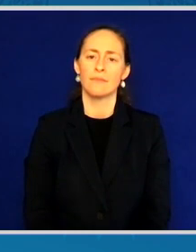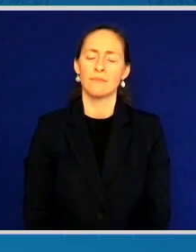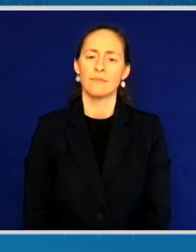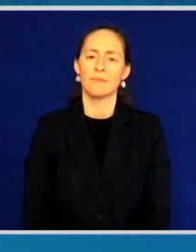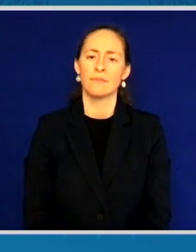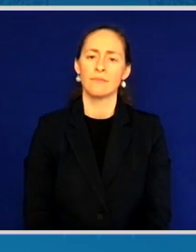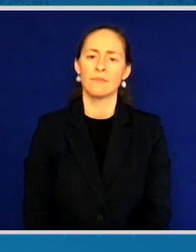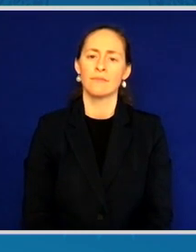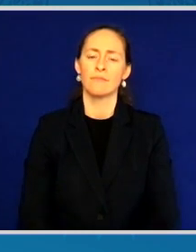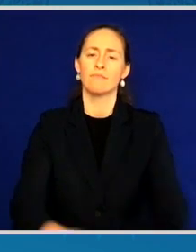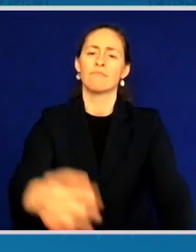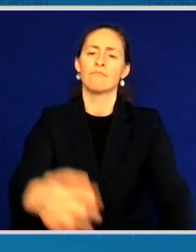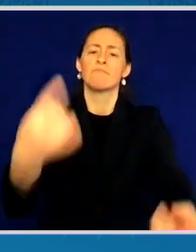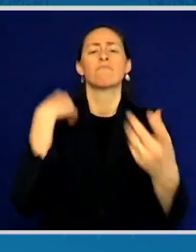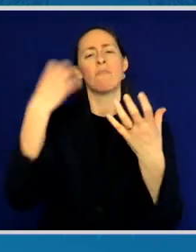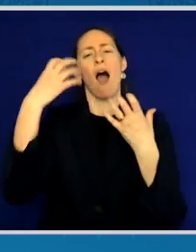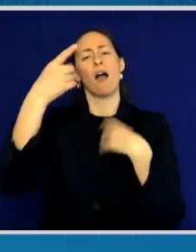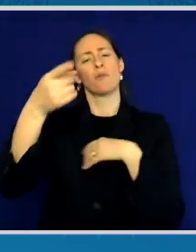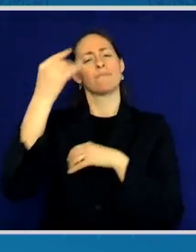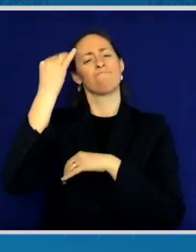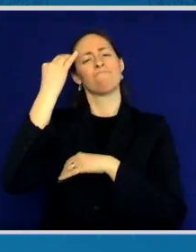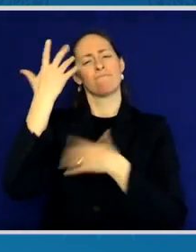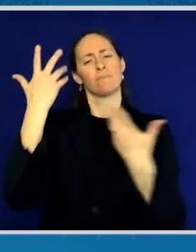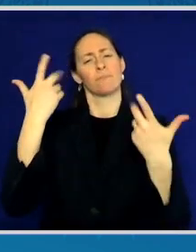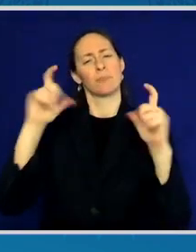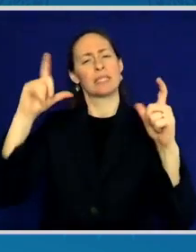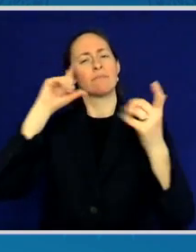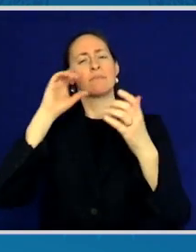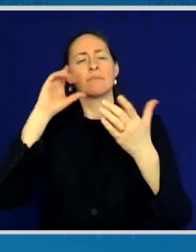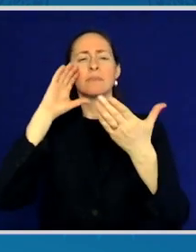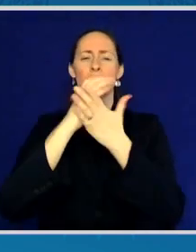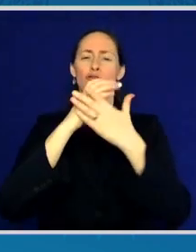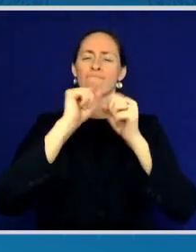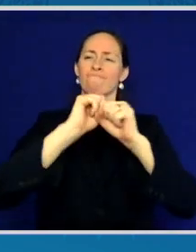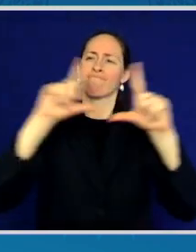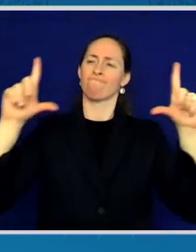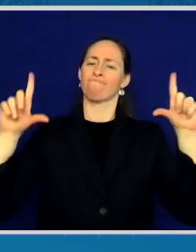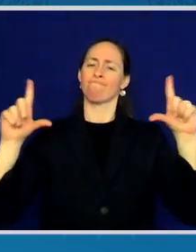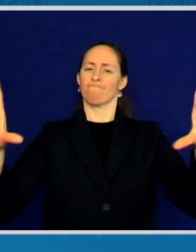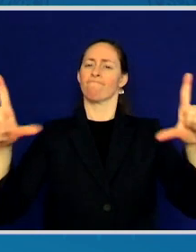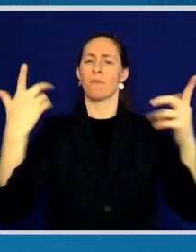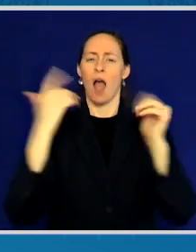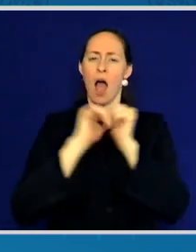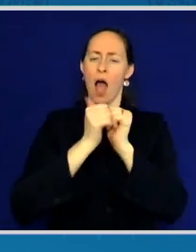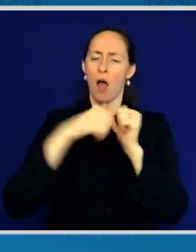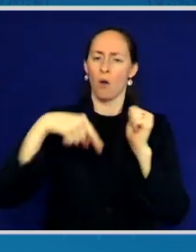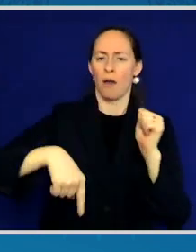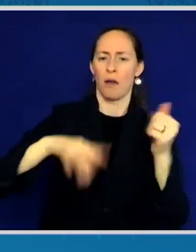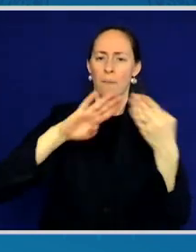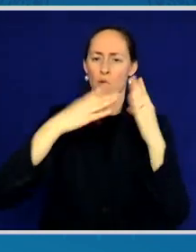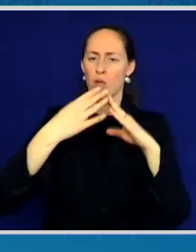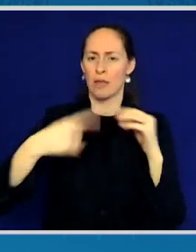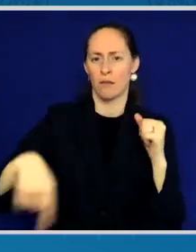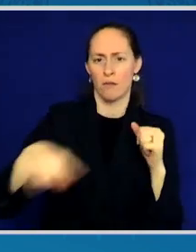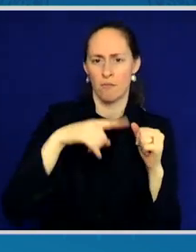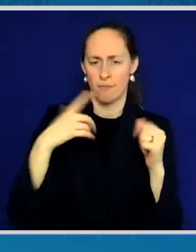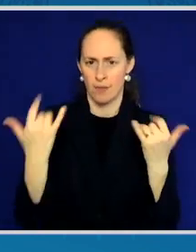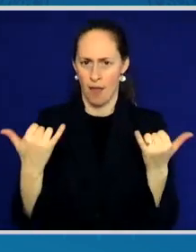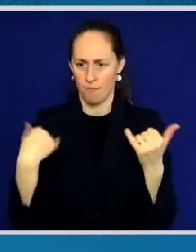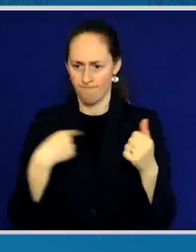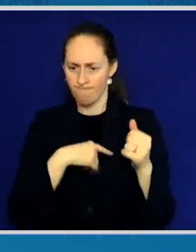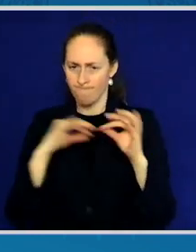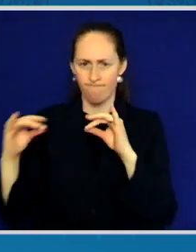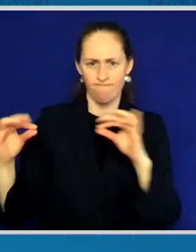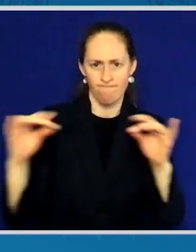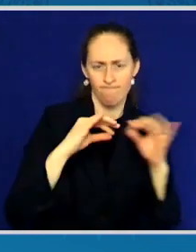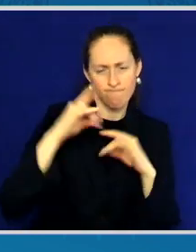at sort of the big picture and what this does for a community. How does this, the work that all four of the panelists talked about, how